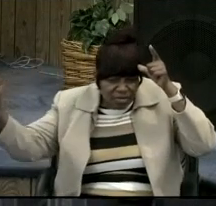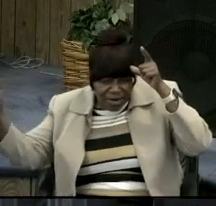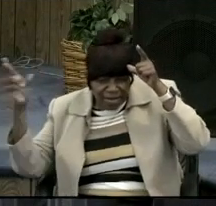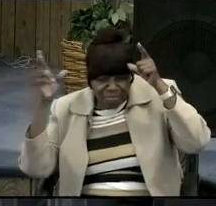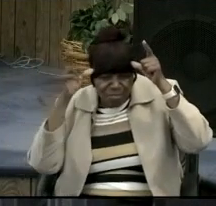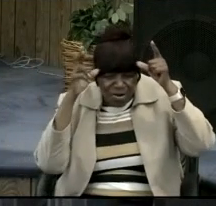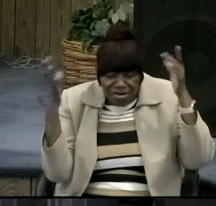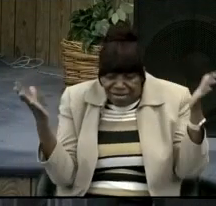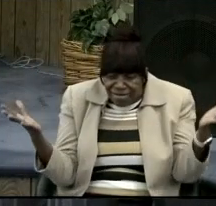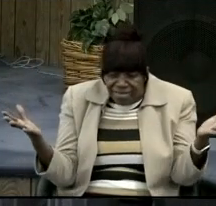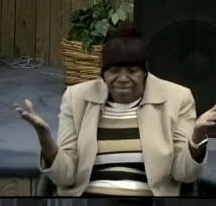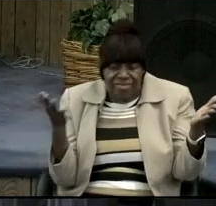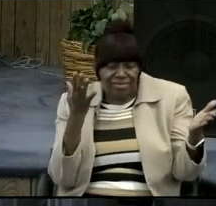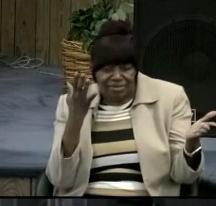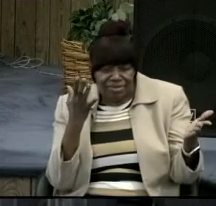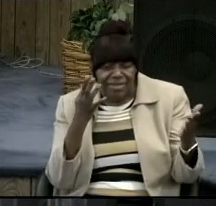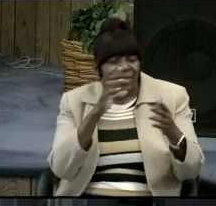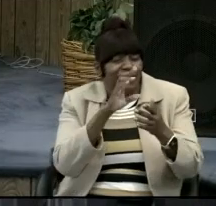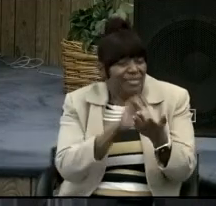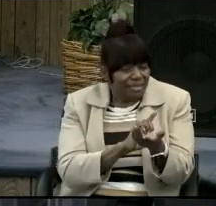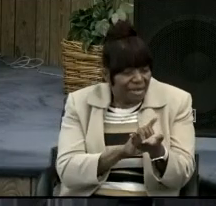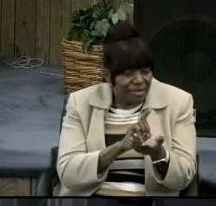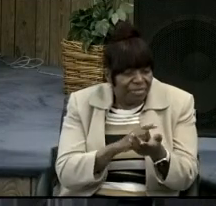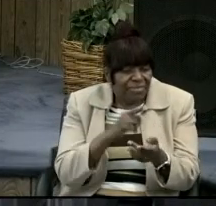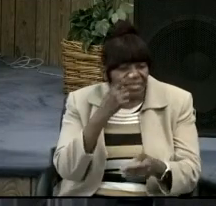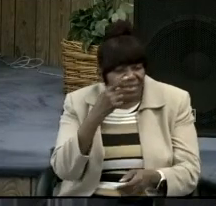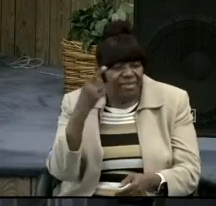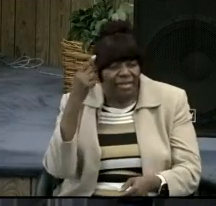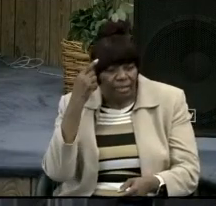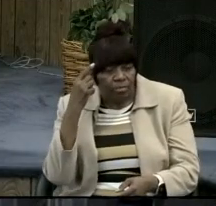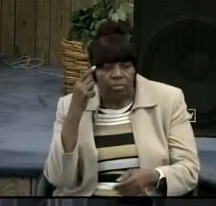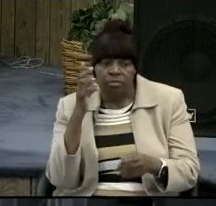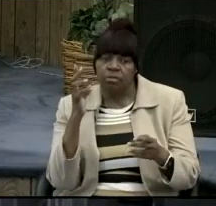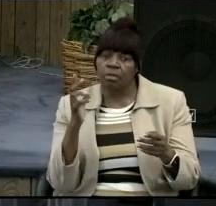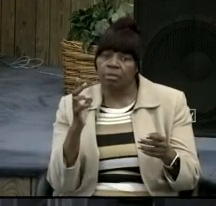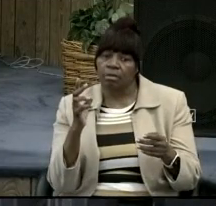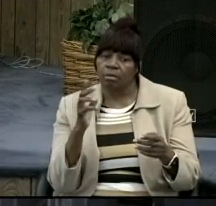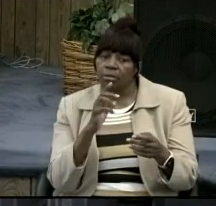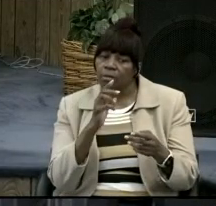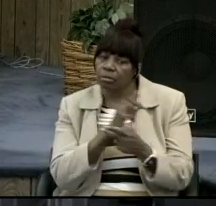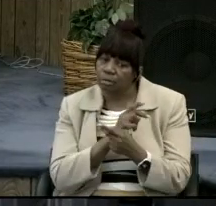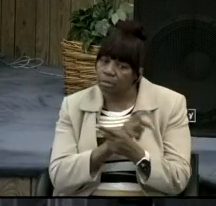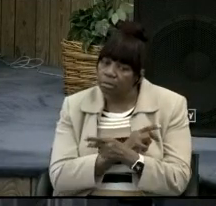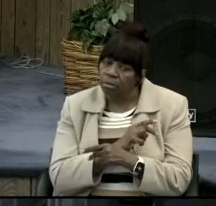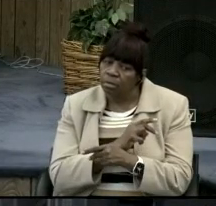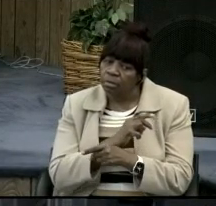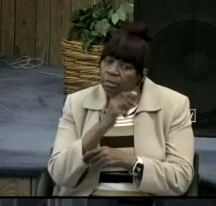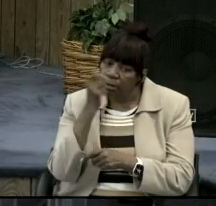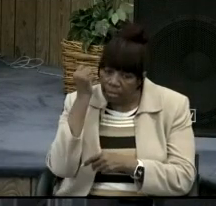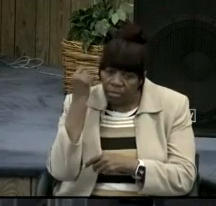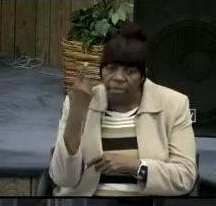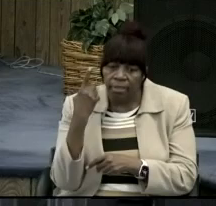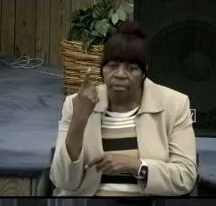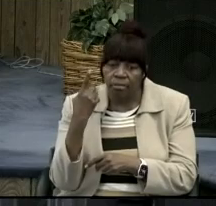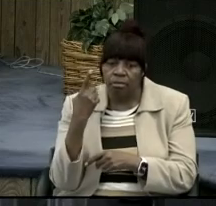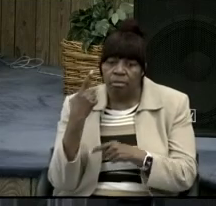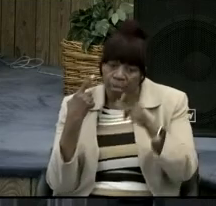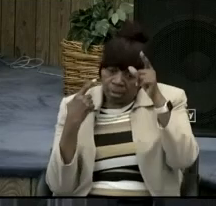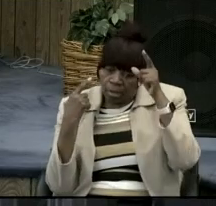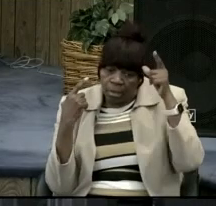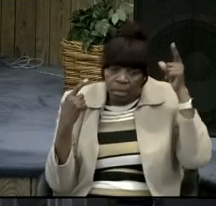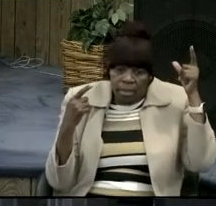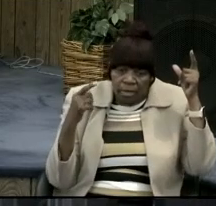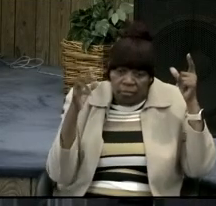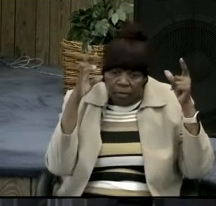simplistic view. Doctors have figured out that it's far more complicated than that now, but it still makes the point. Left brain